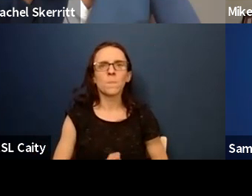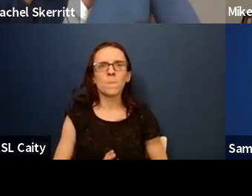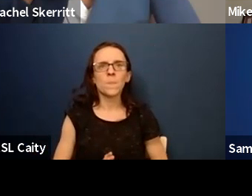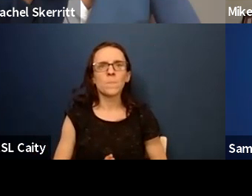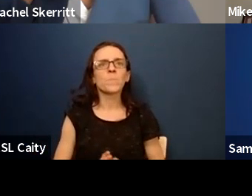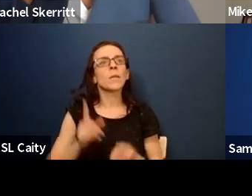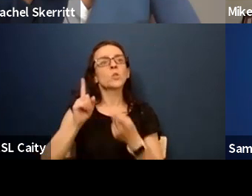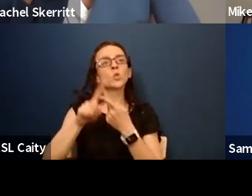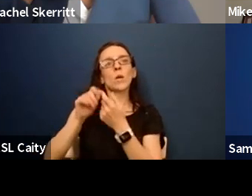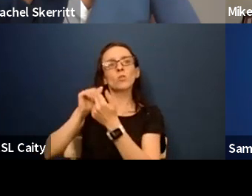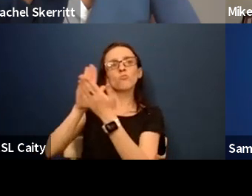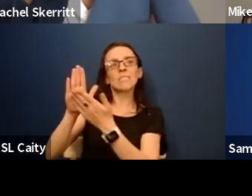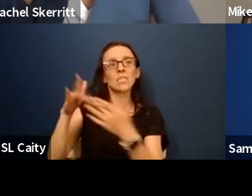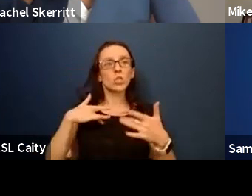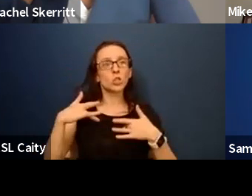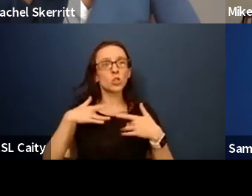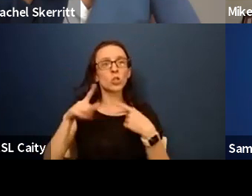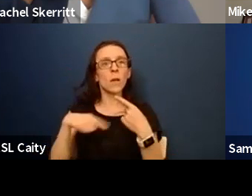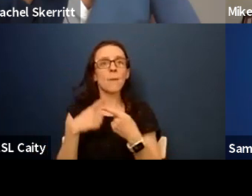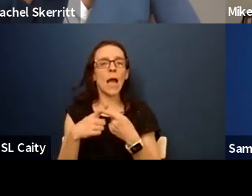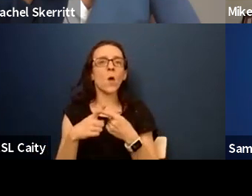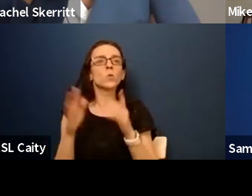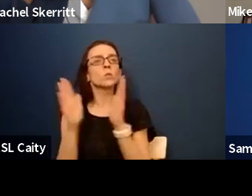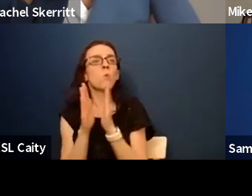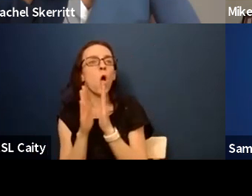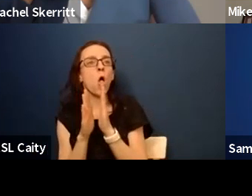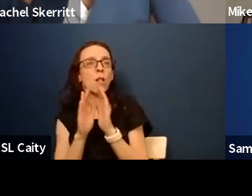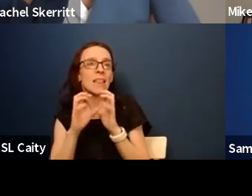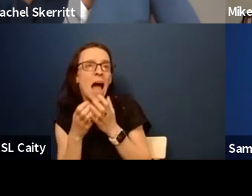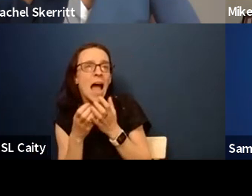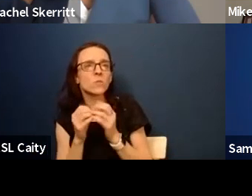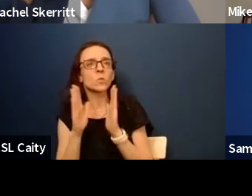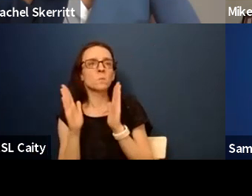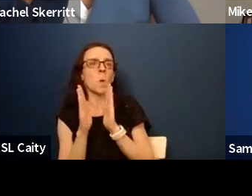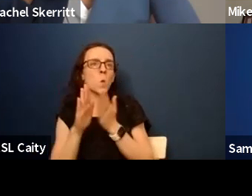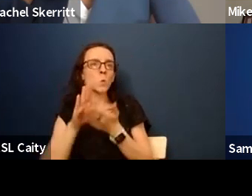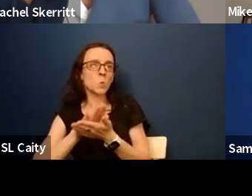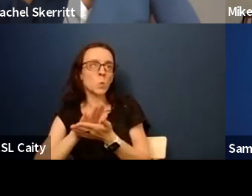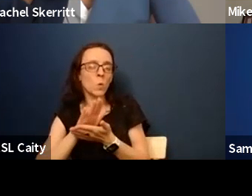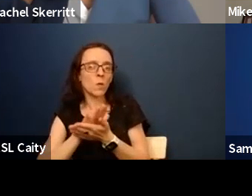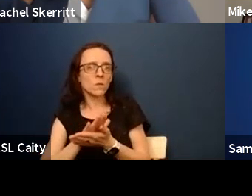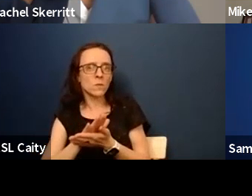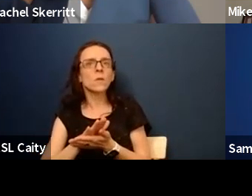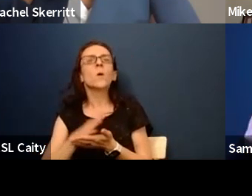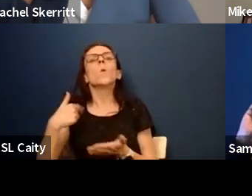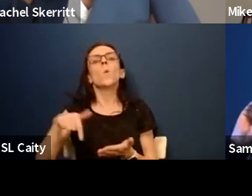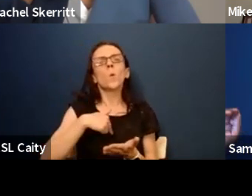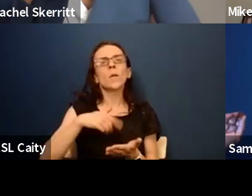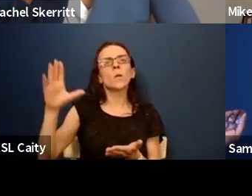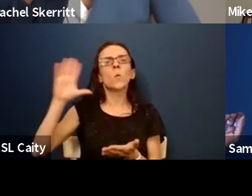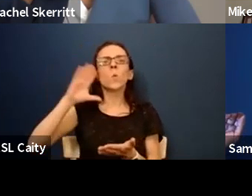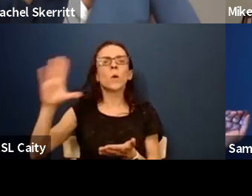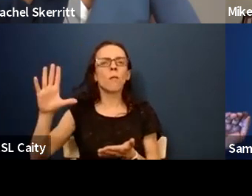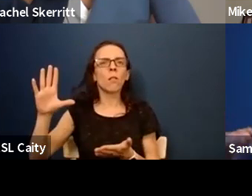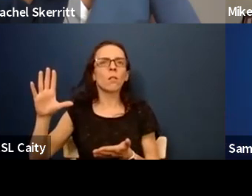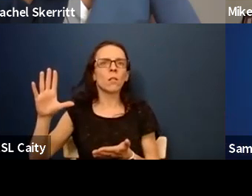concern about smaller schools or smaller classes, that we would group, that